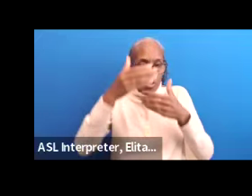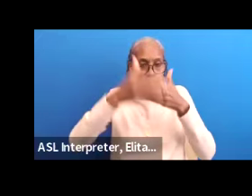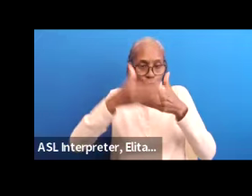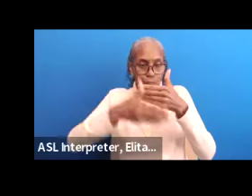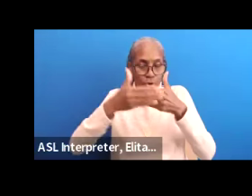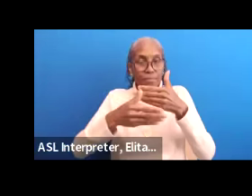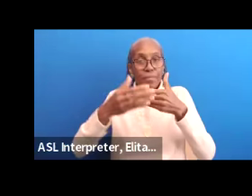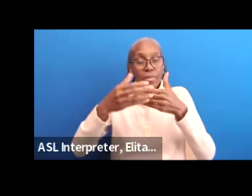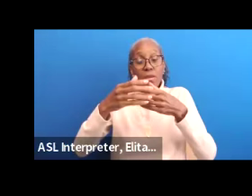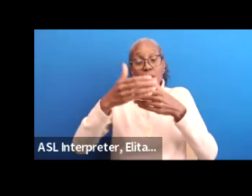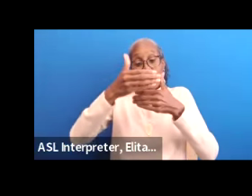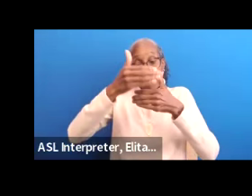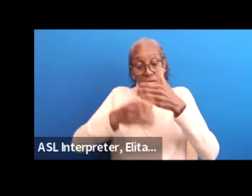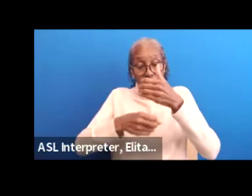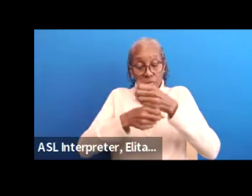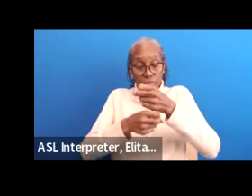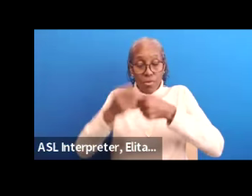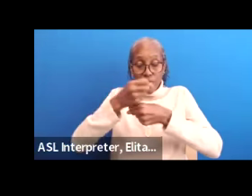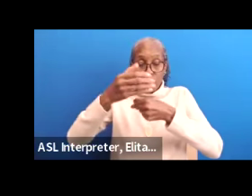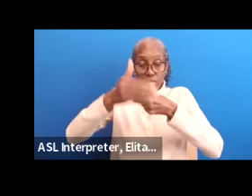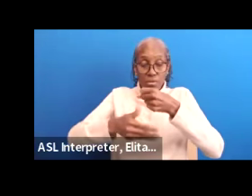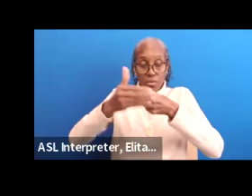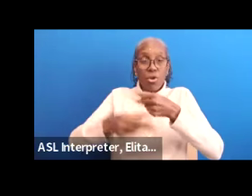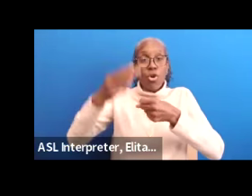front are called the vertebral body,